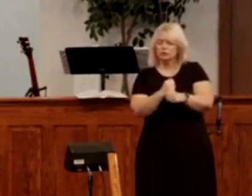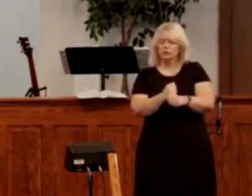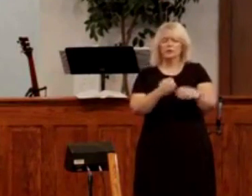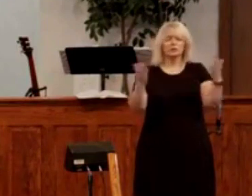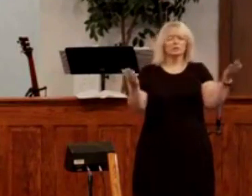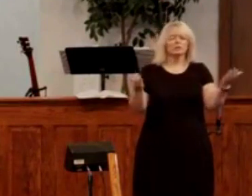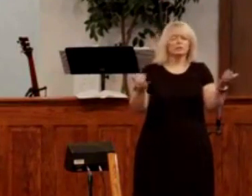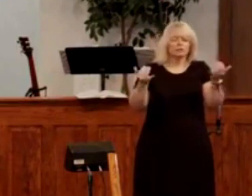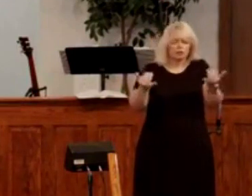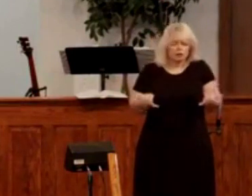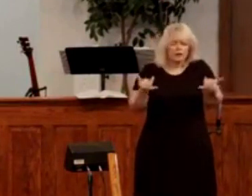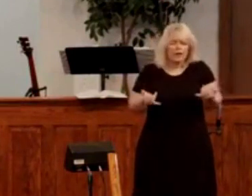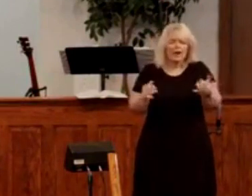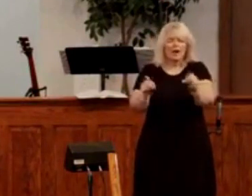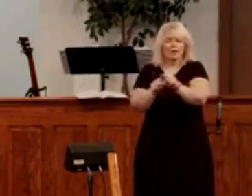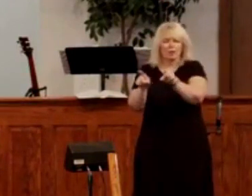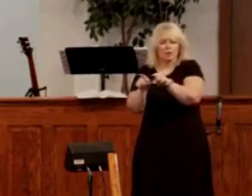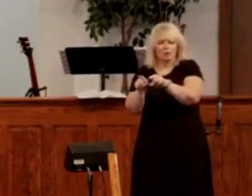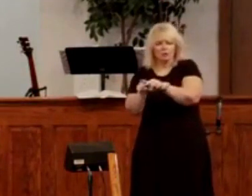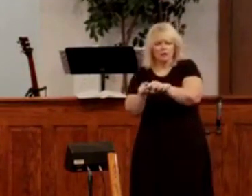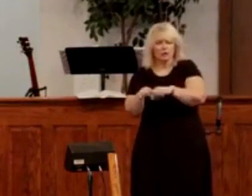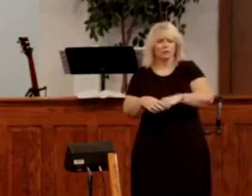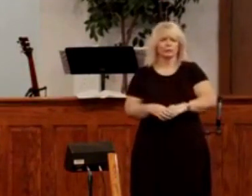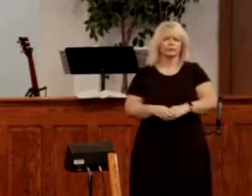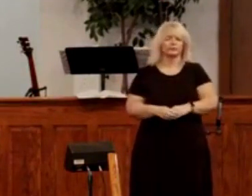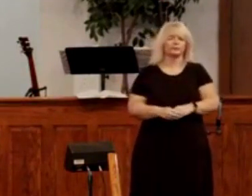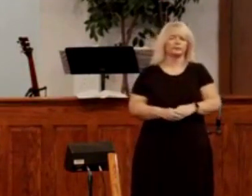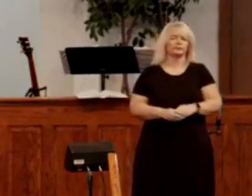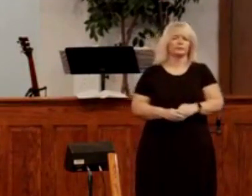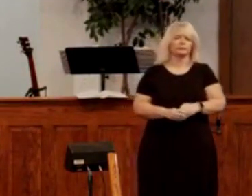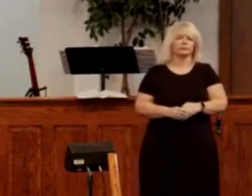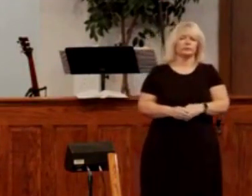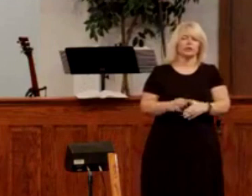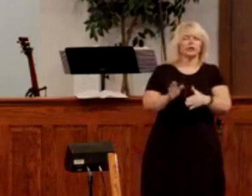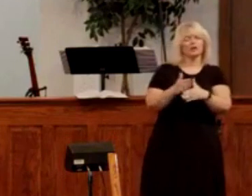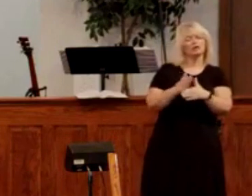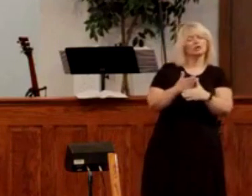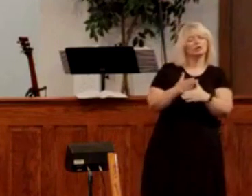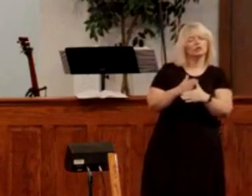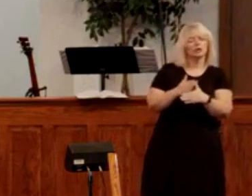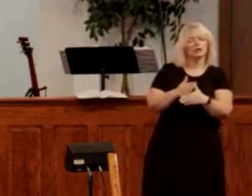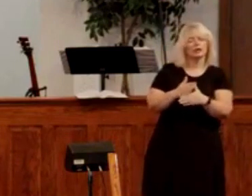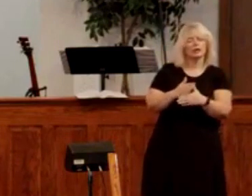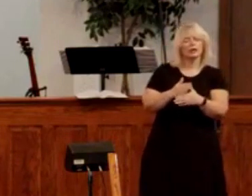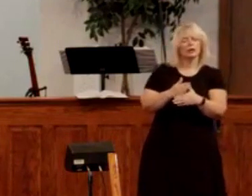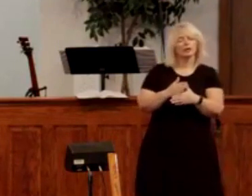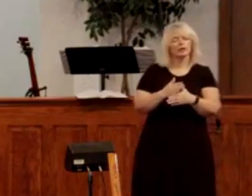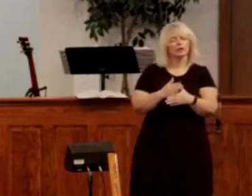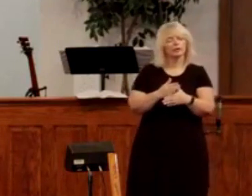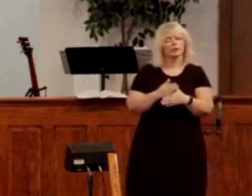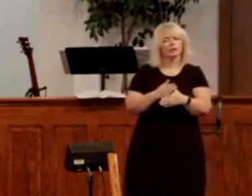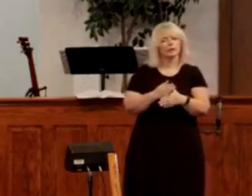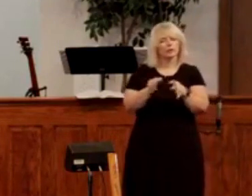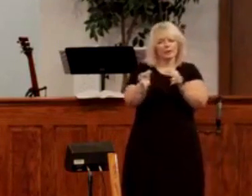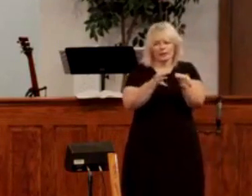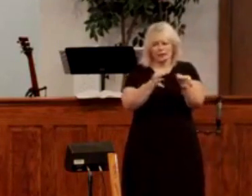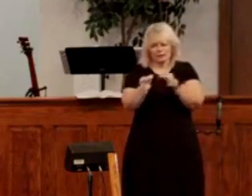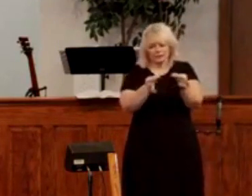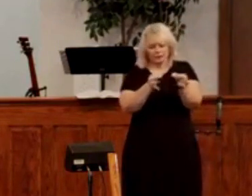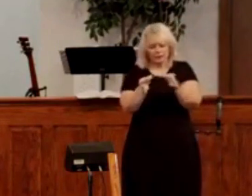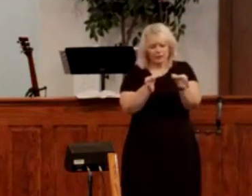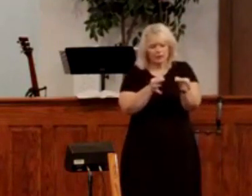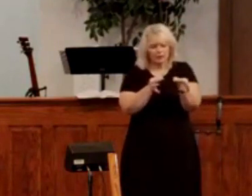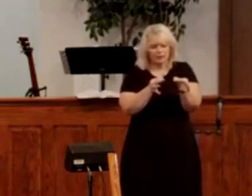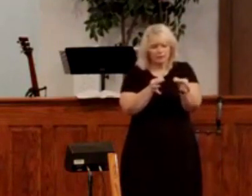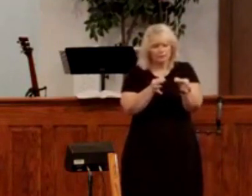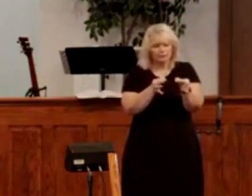well. Hope a little context goes a long way. Let me share a somewhat lengthy explanation of John MacArthur's on this